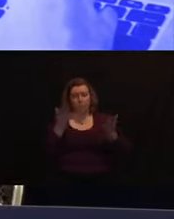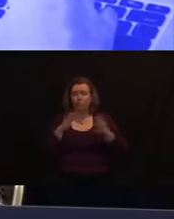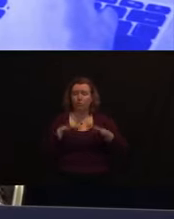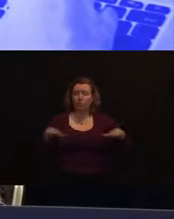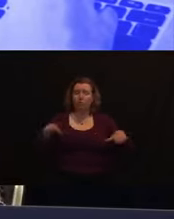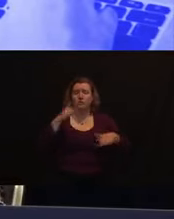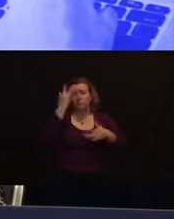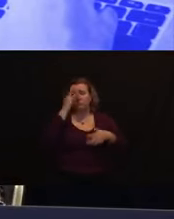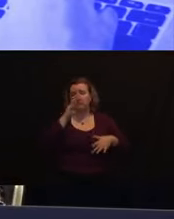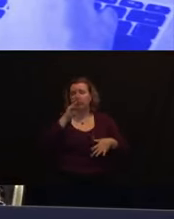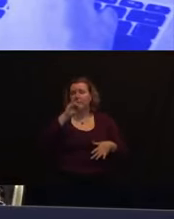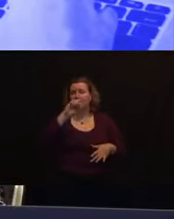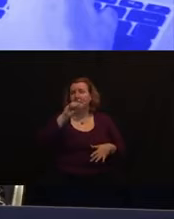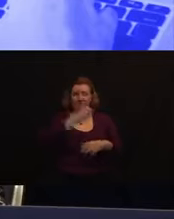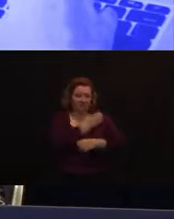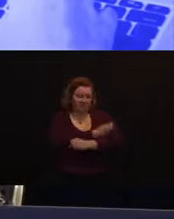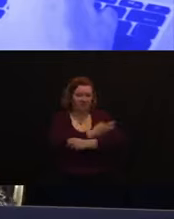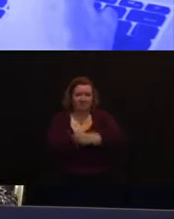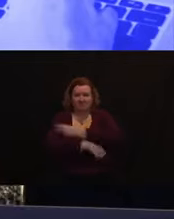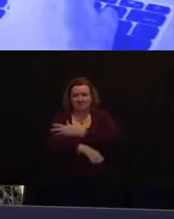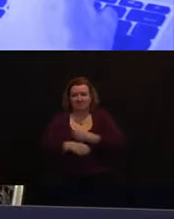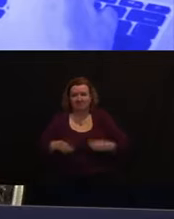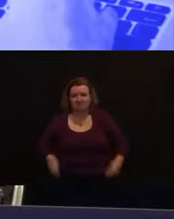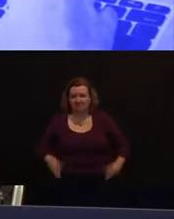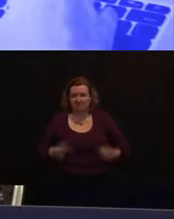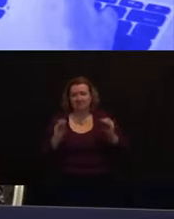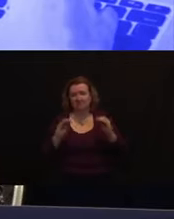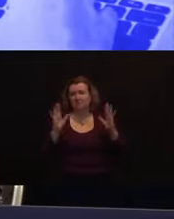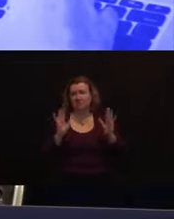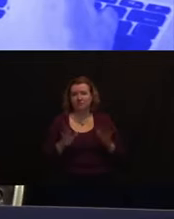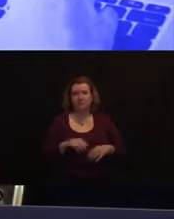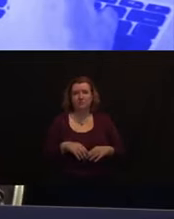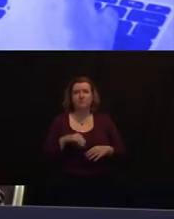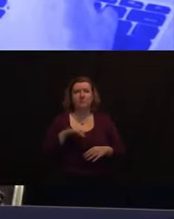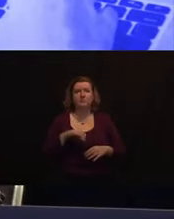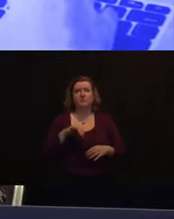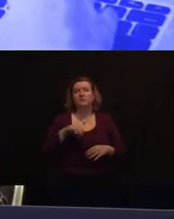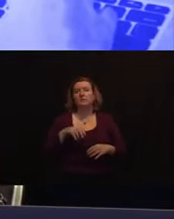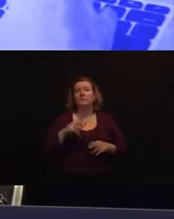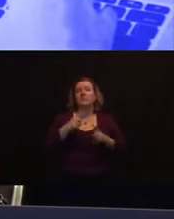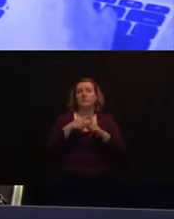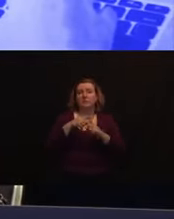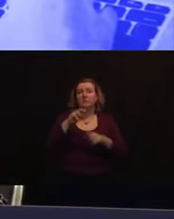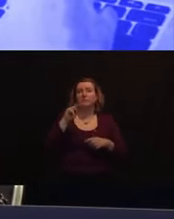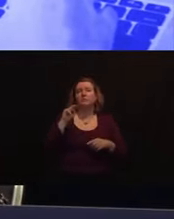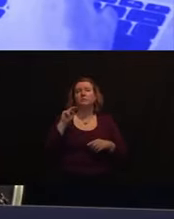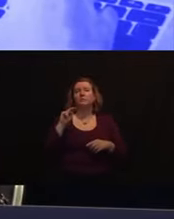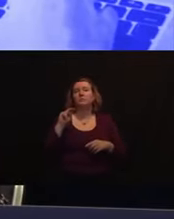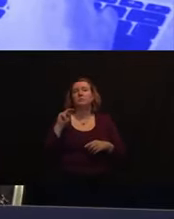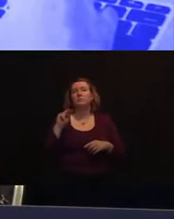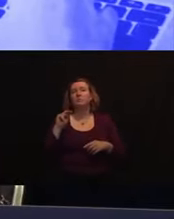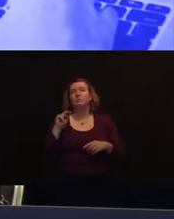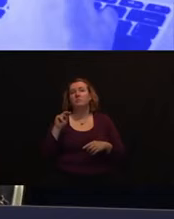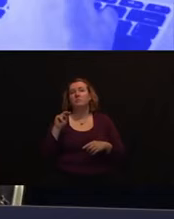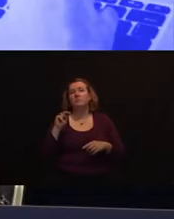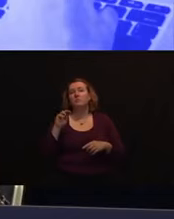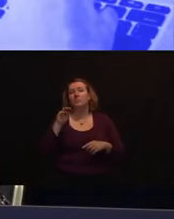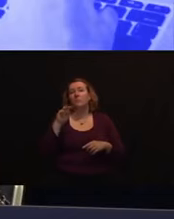in children. The positivity in the state on March